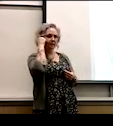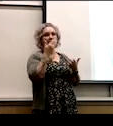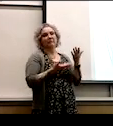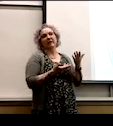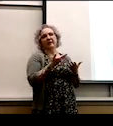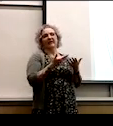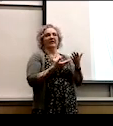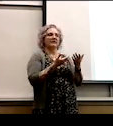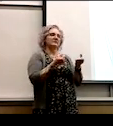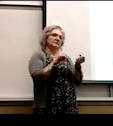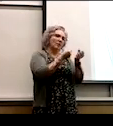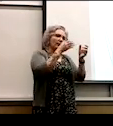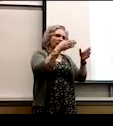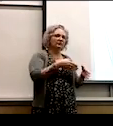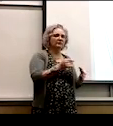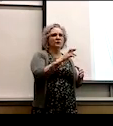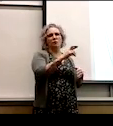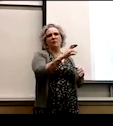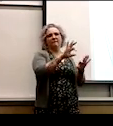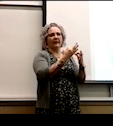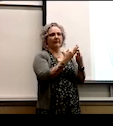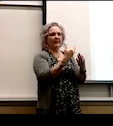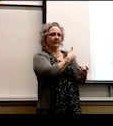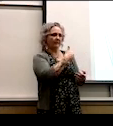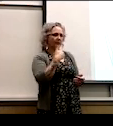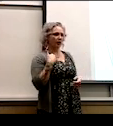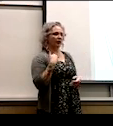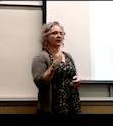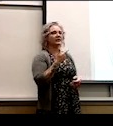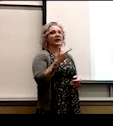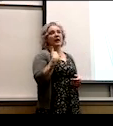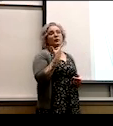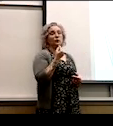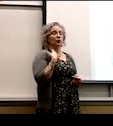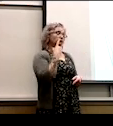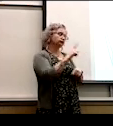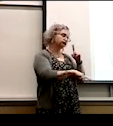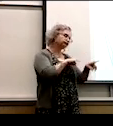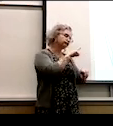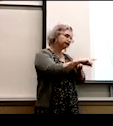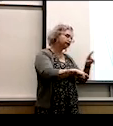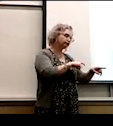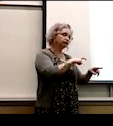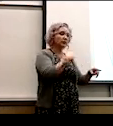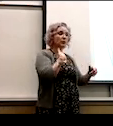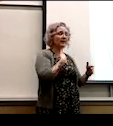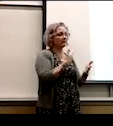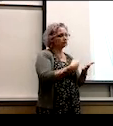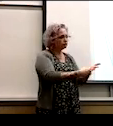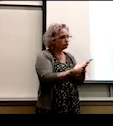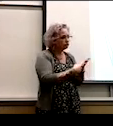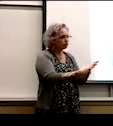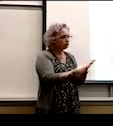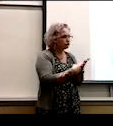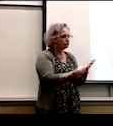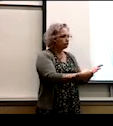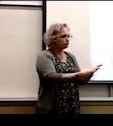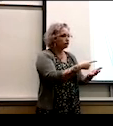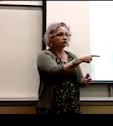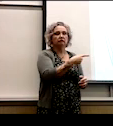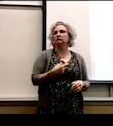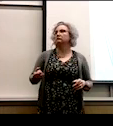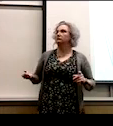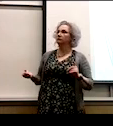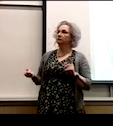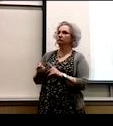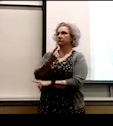we'll be talking on a topic. They will change the topic out of the blue. They will, and they seemingly, I met